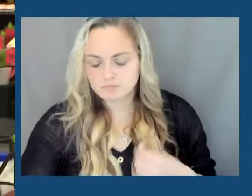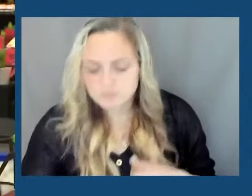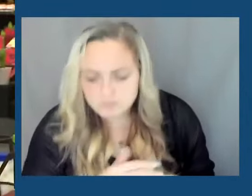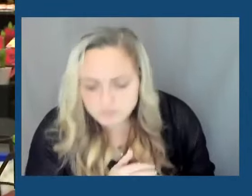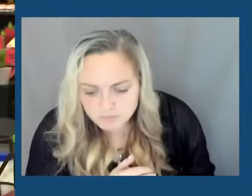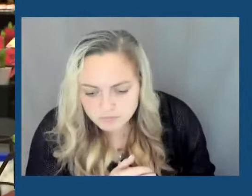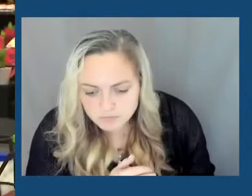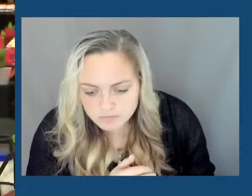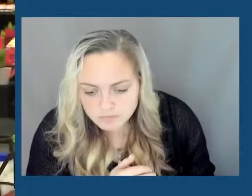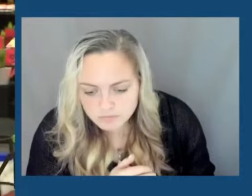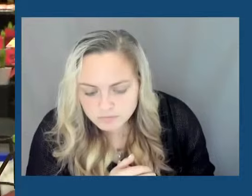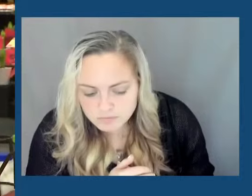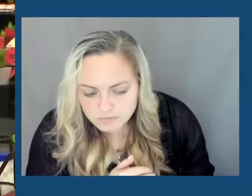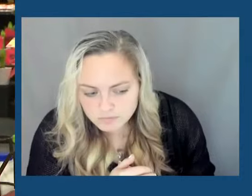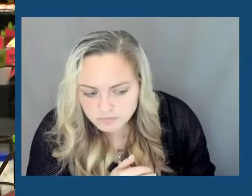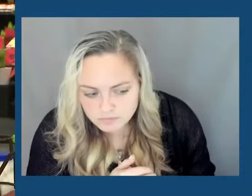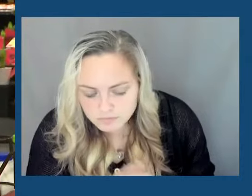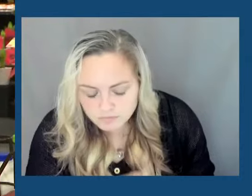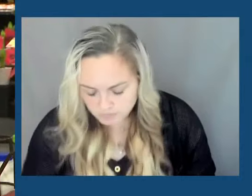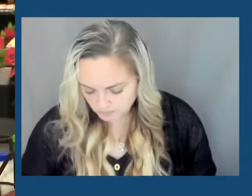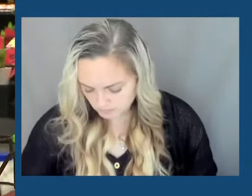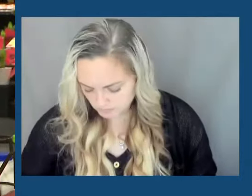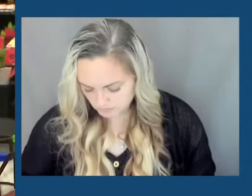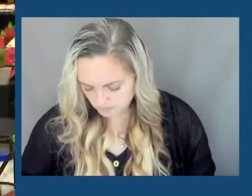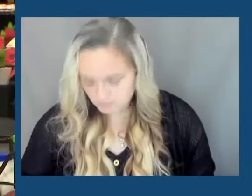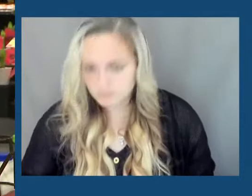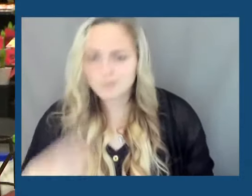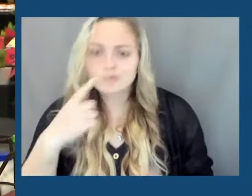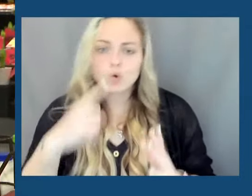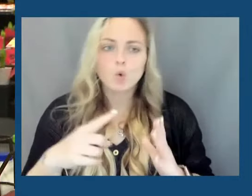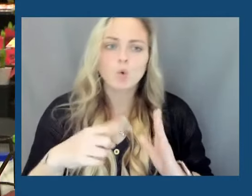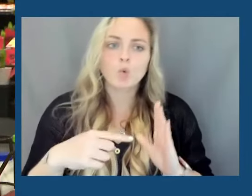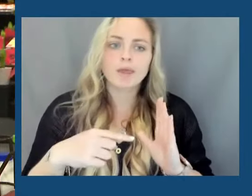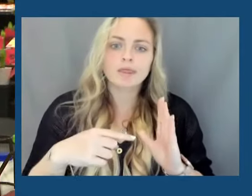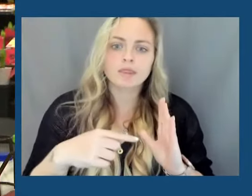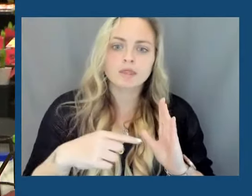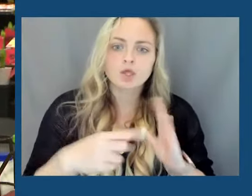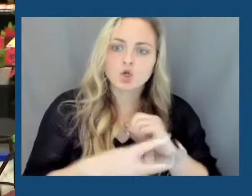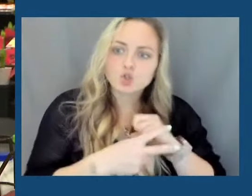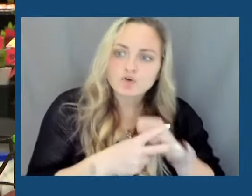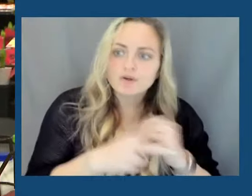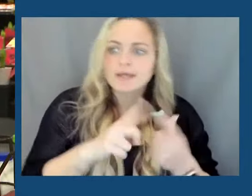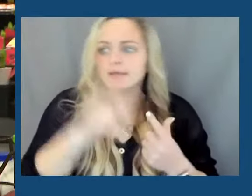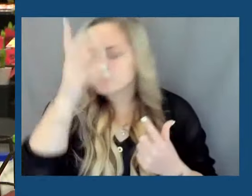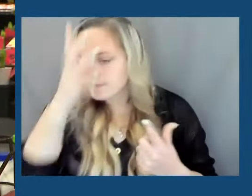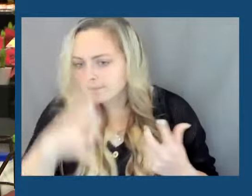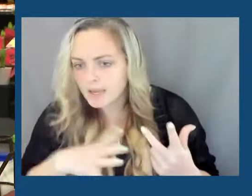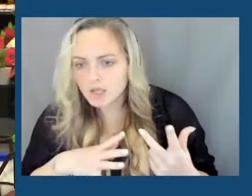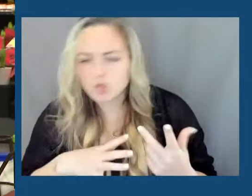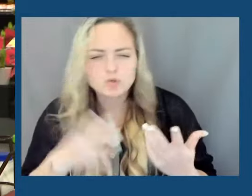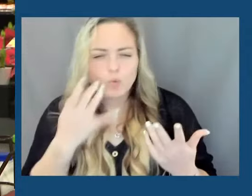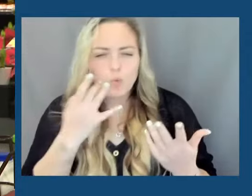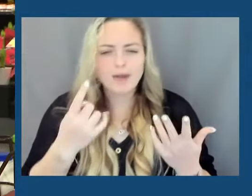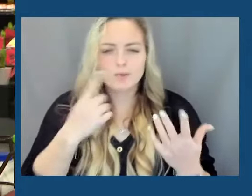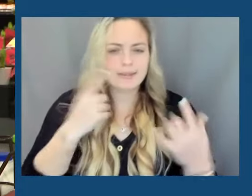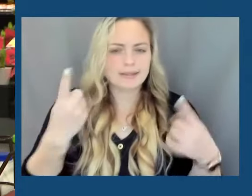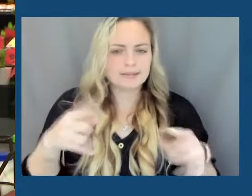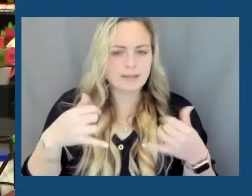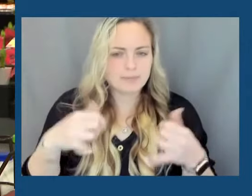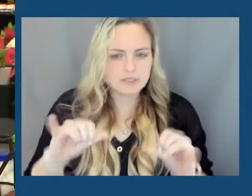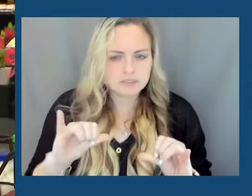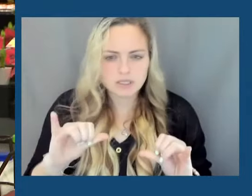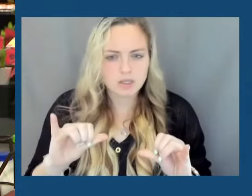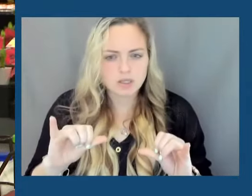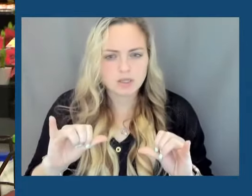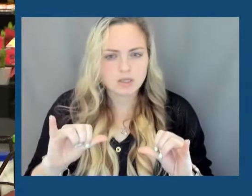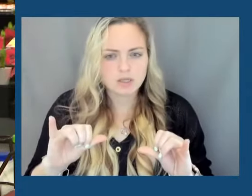underwater, but you made gains with conservatives and males. Why do you think that is? Why do you think you saw a little bit of some